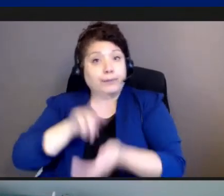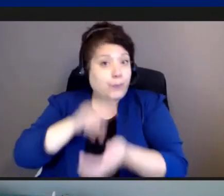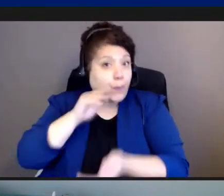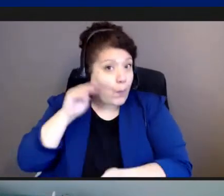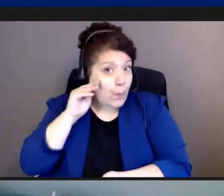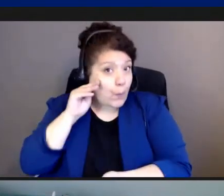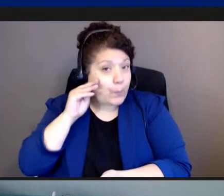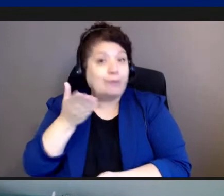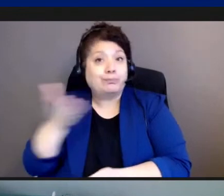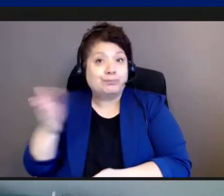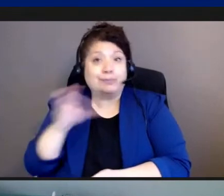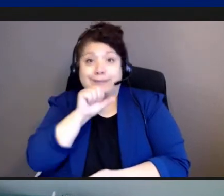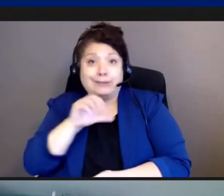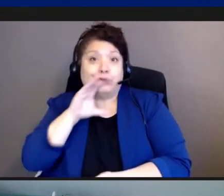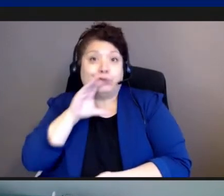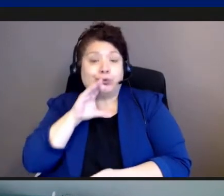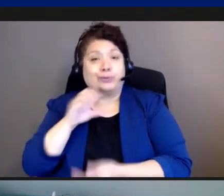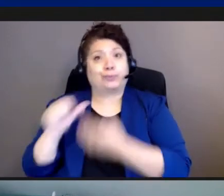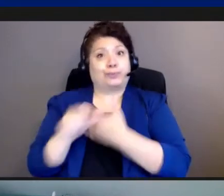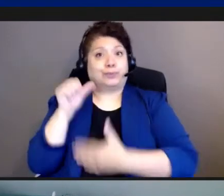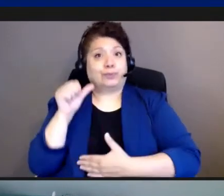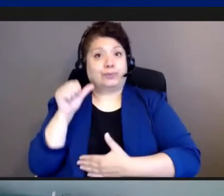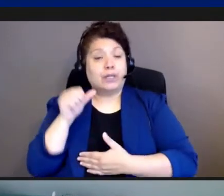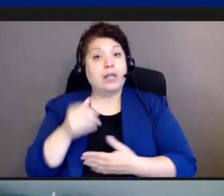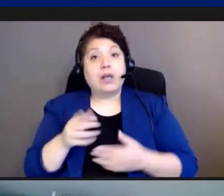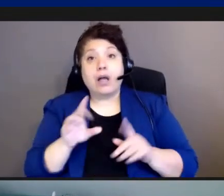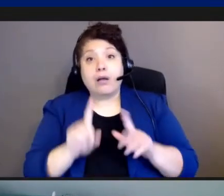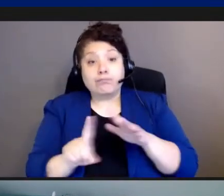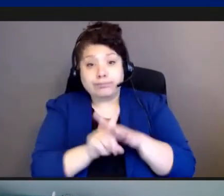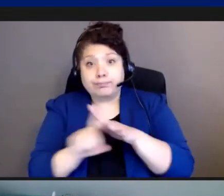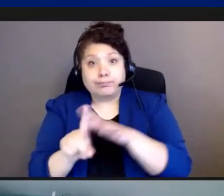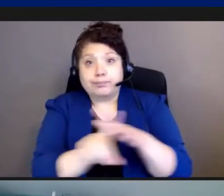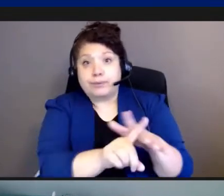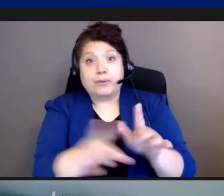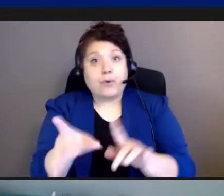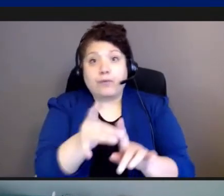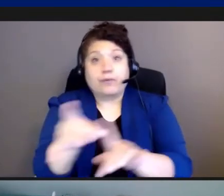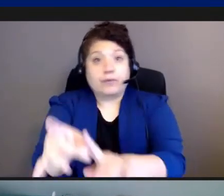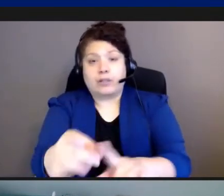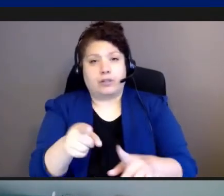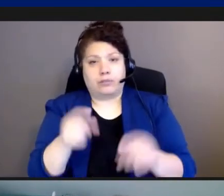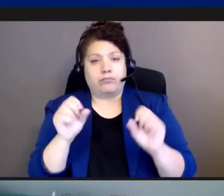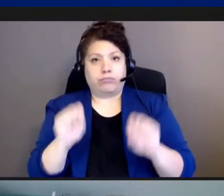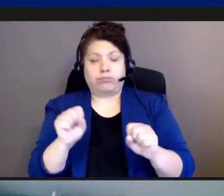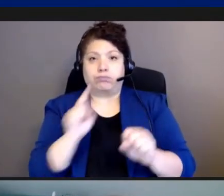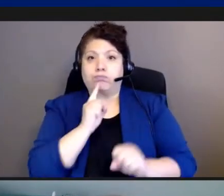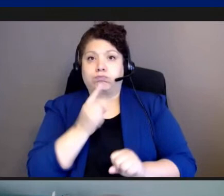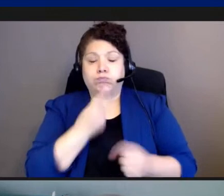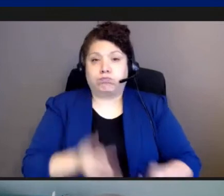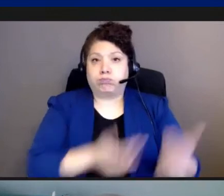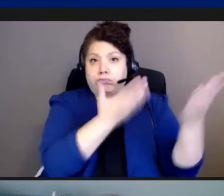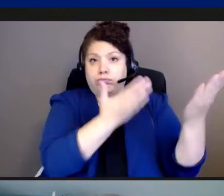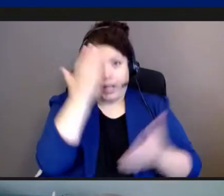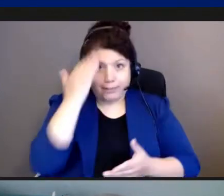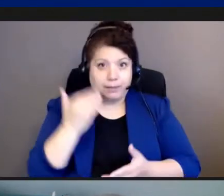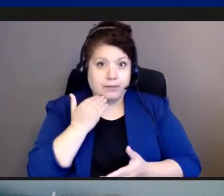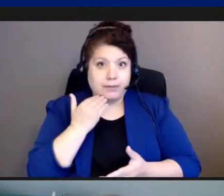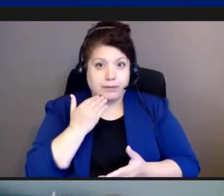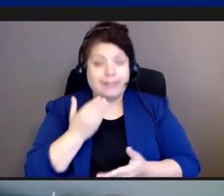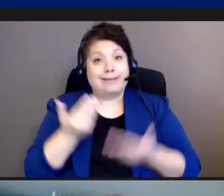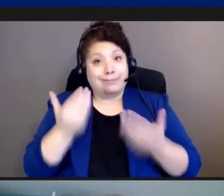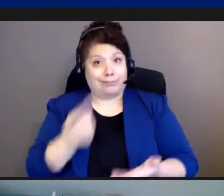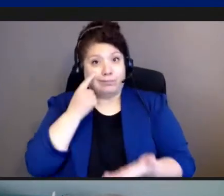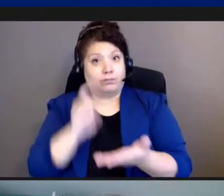homes. The more cases there are in the community and these vulnerable settings, the more hospitalizations that we will see, and we have seen this past